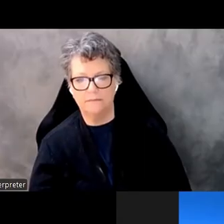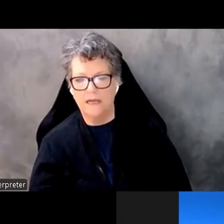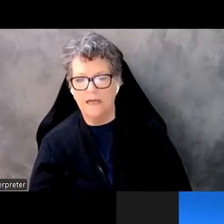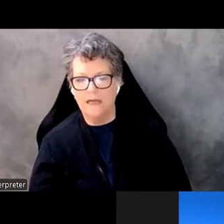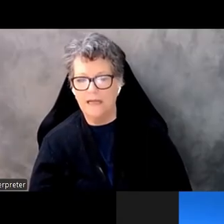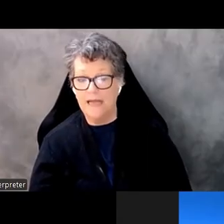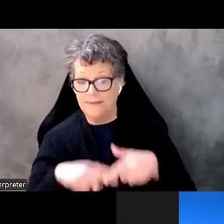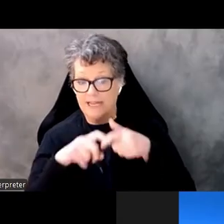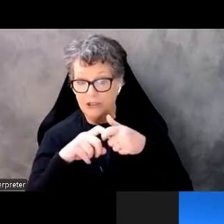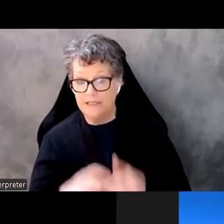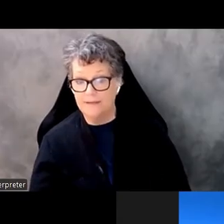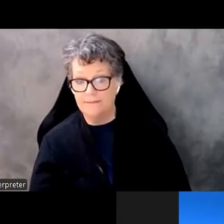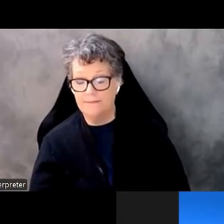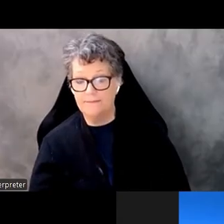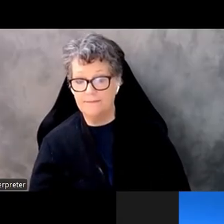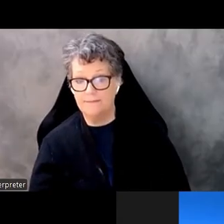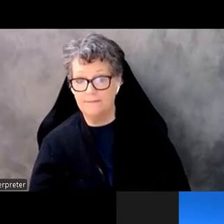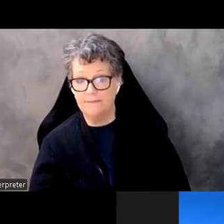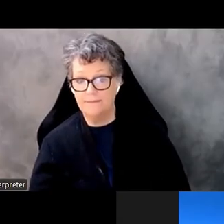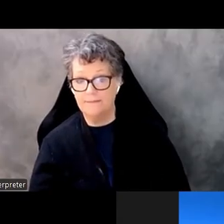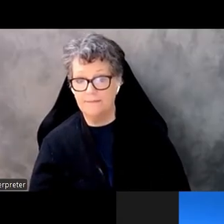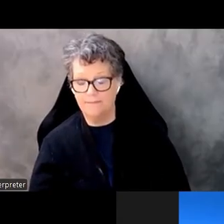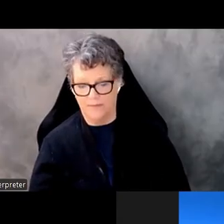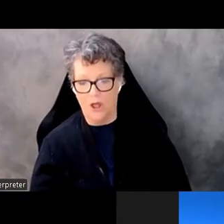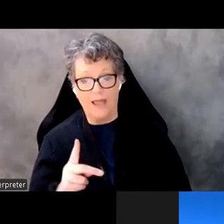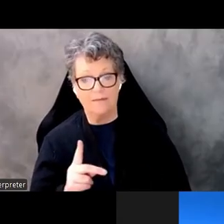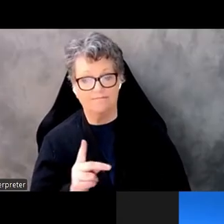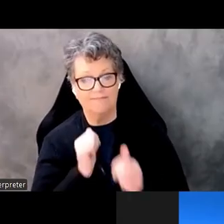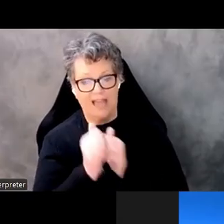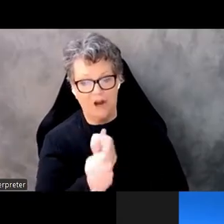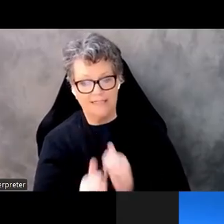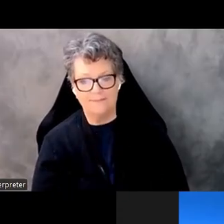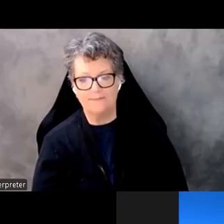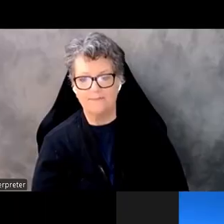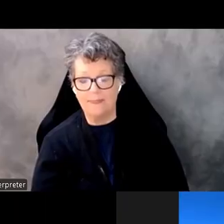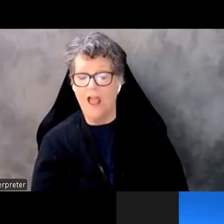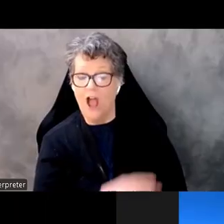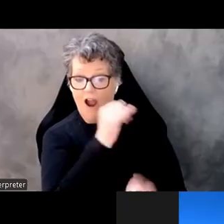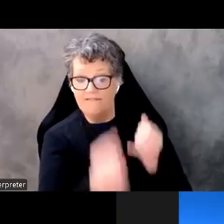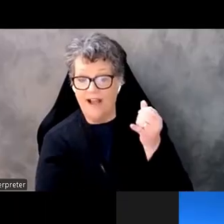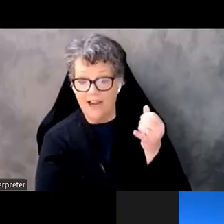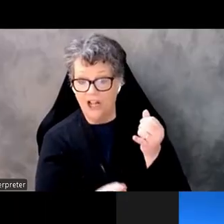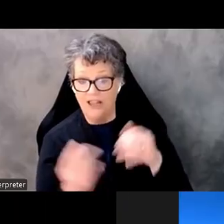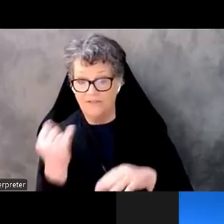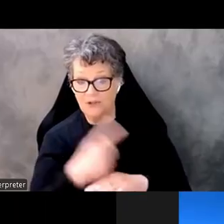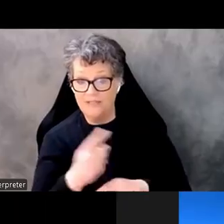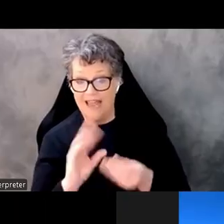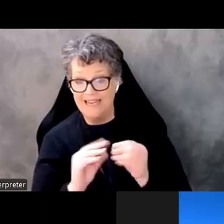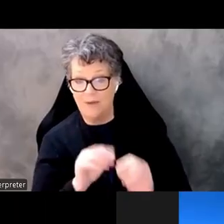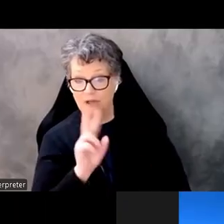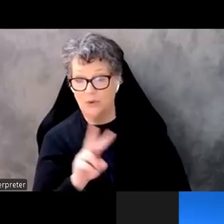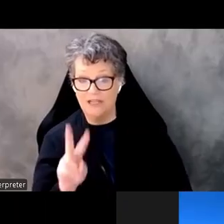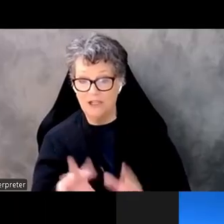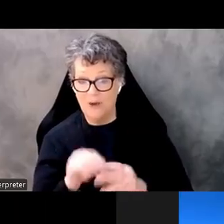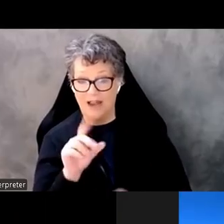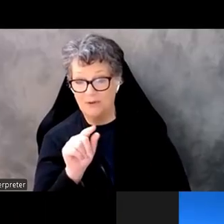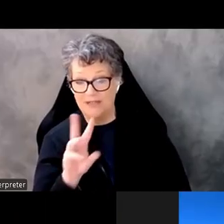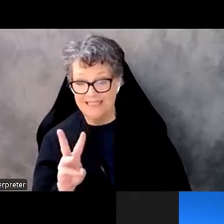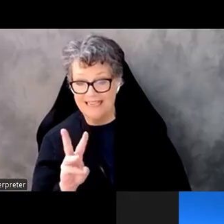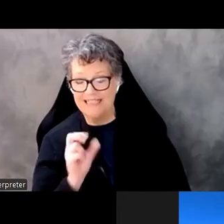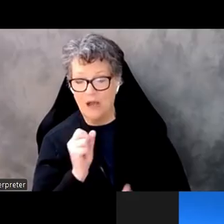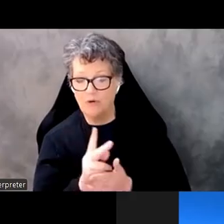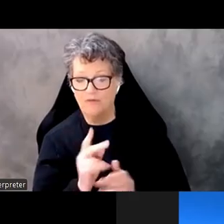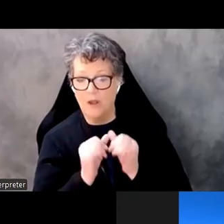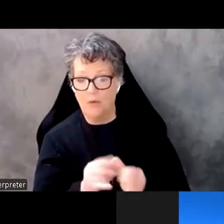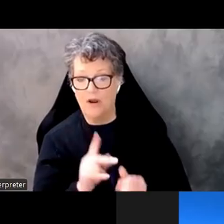Any abstentions? Okay, the motion carries. Our final of today, number 22 of 2026, approving the award